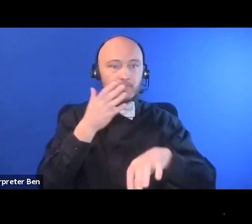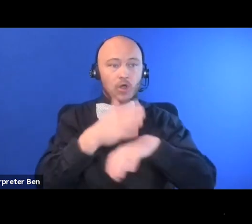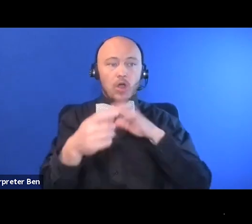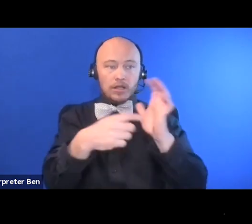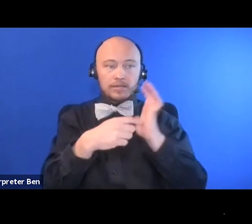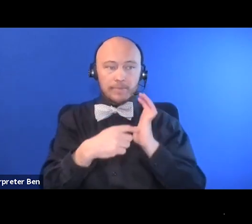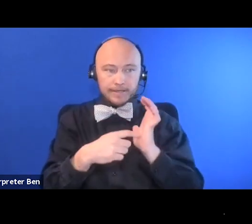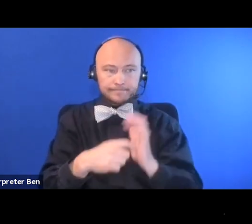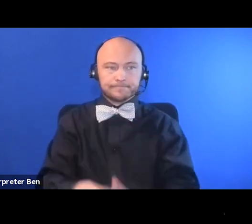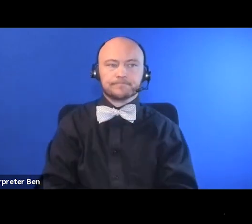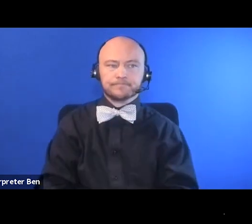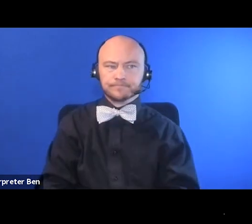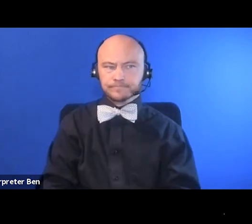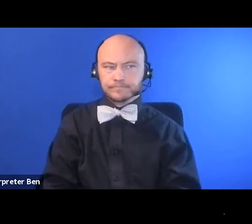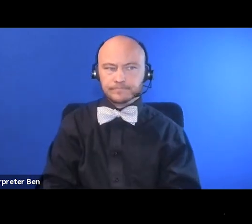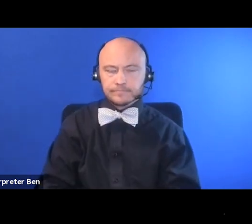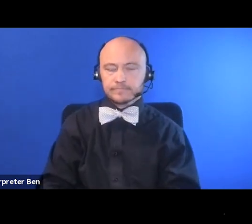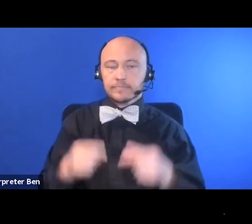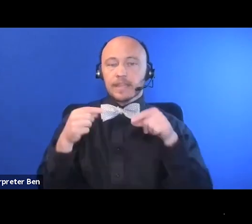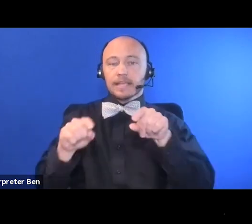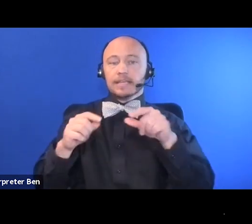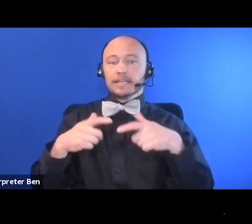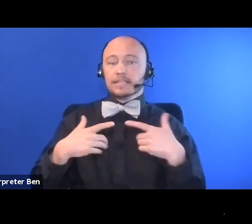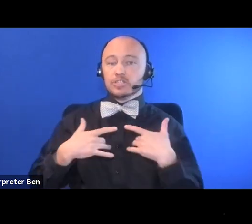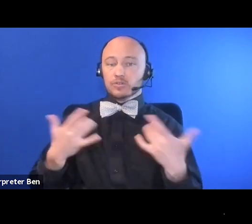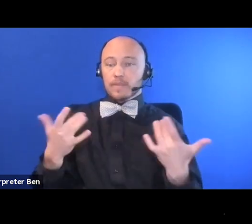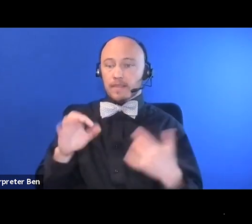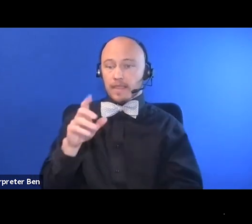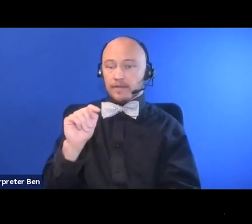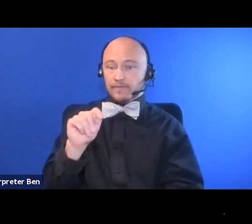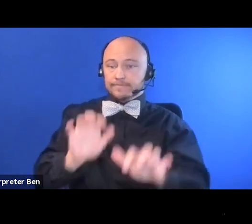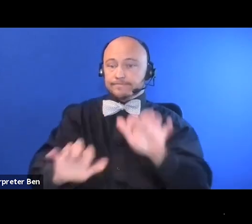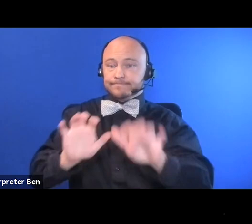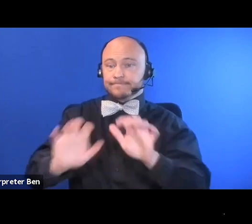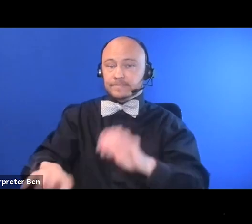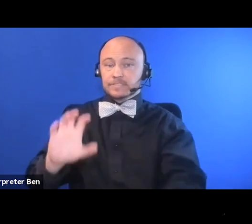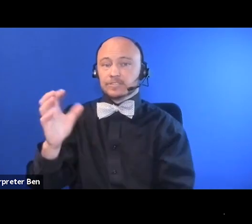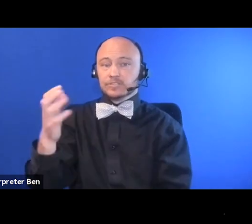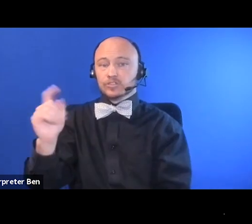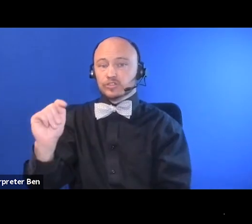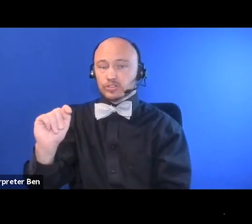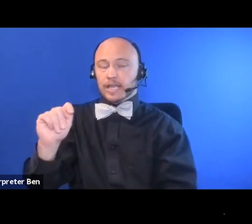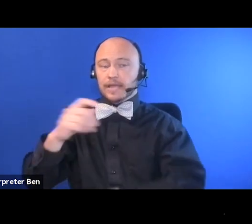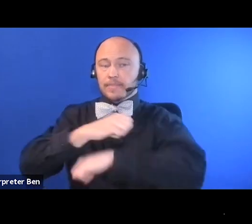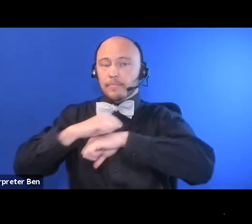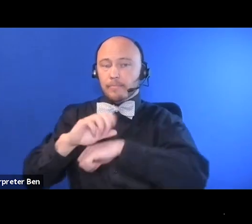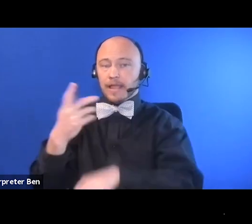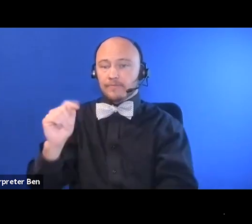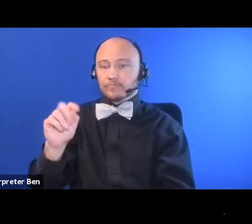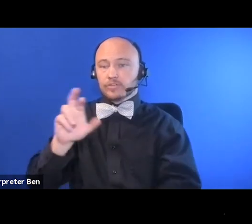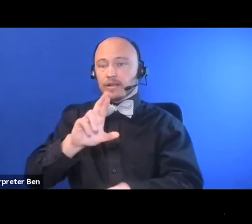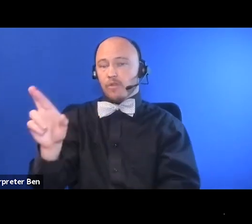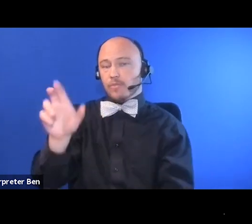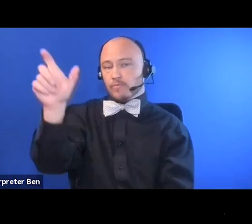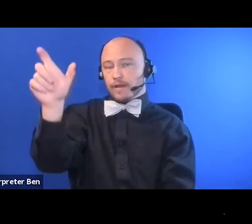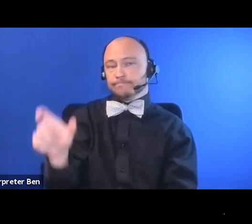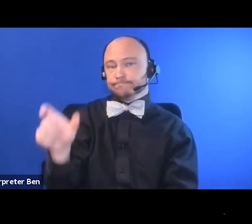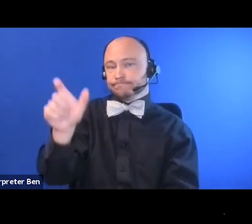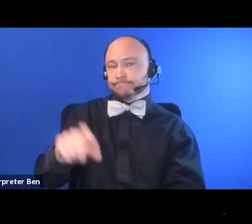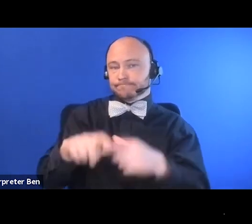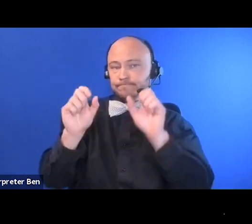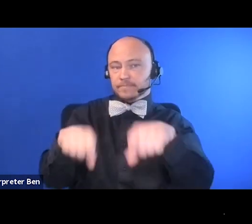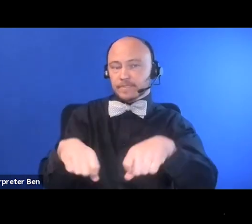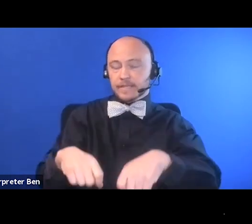viewing. During the live event, please enter your questions or comments into the platform chat box on the right of the screen.